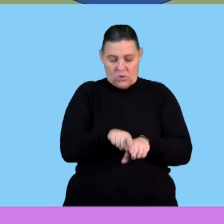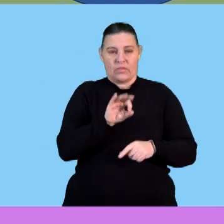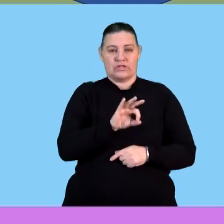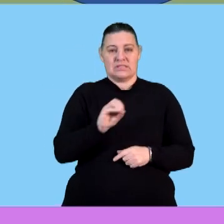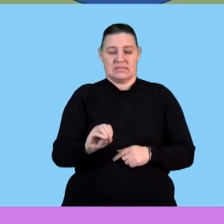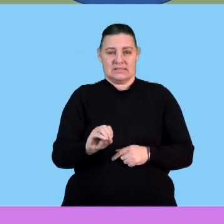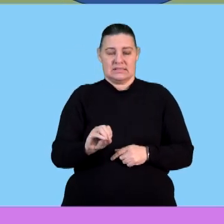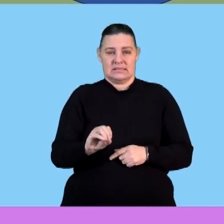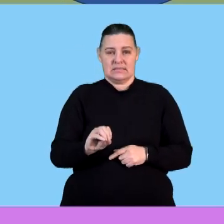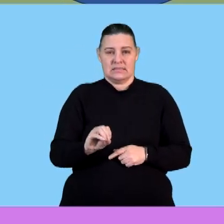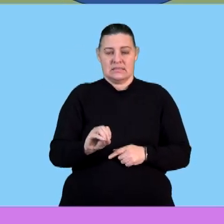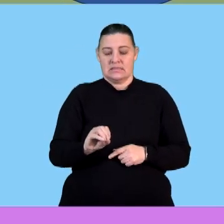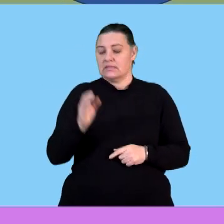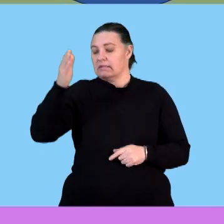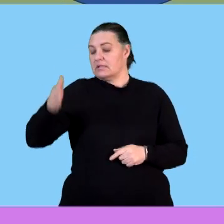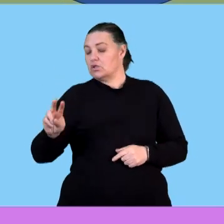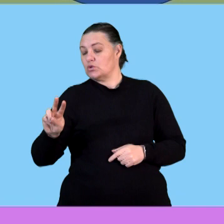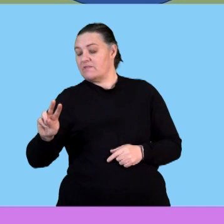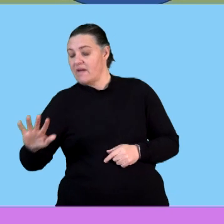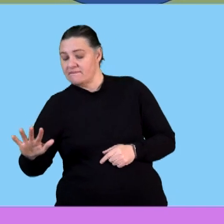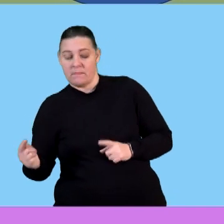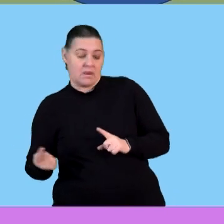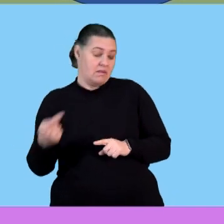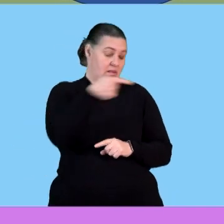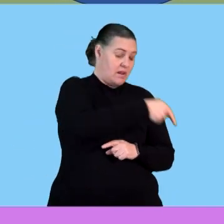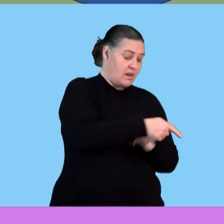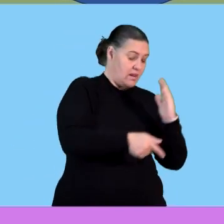30. If one of the sides are 25,